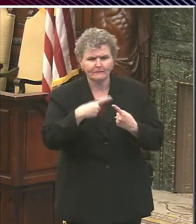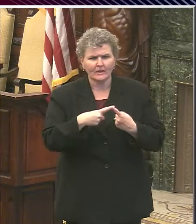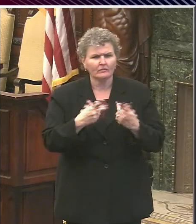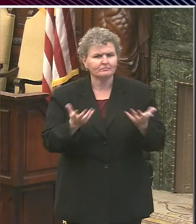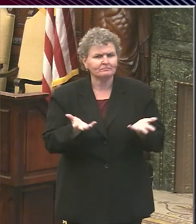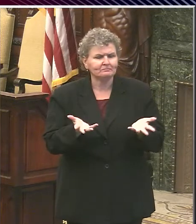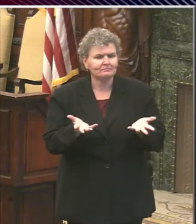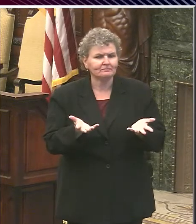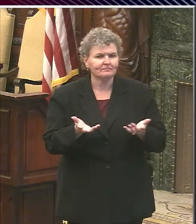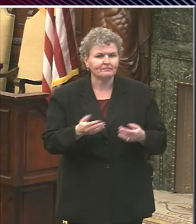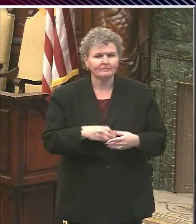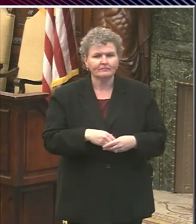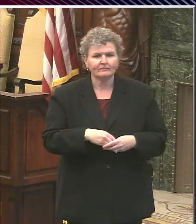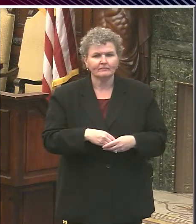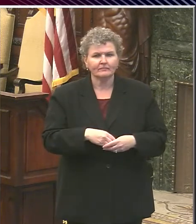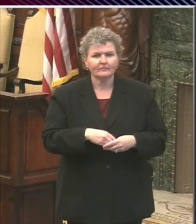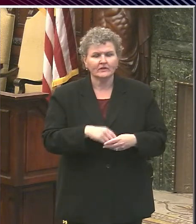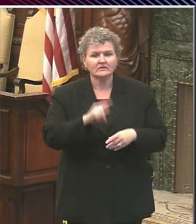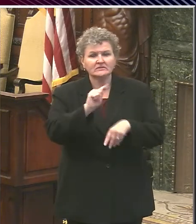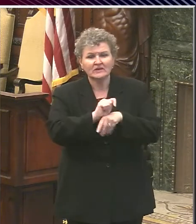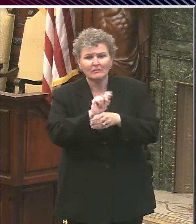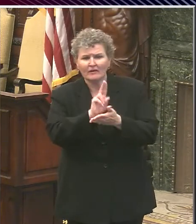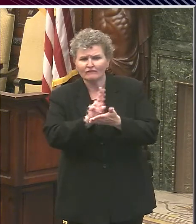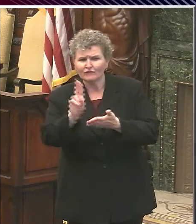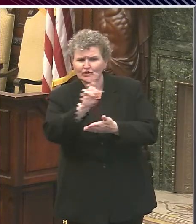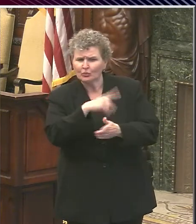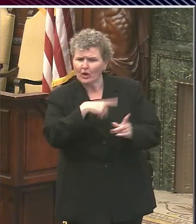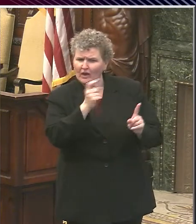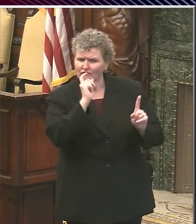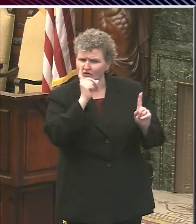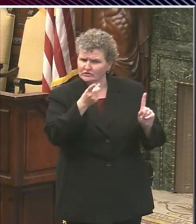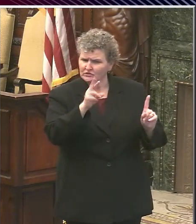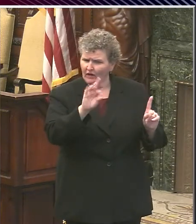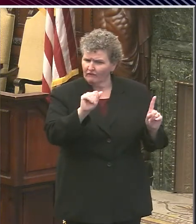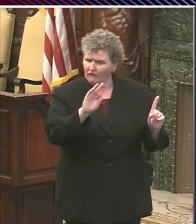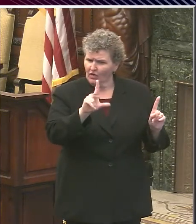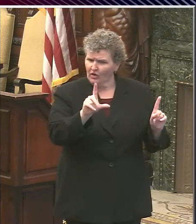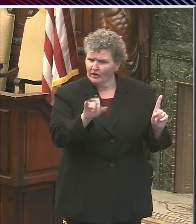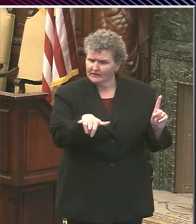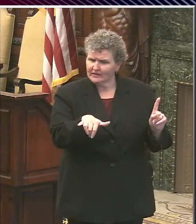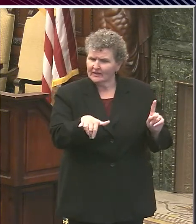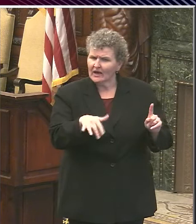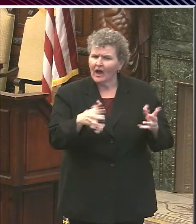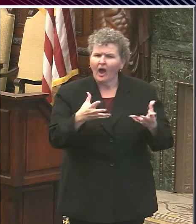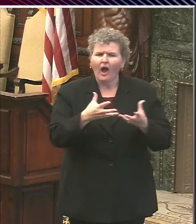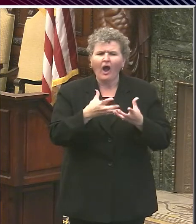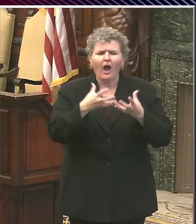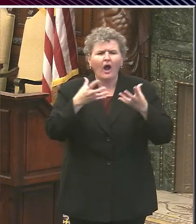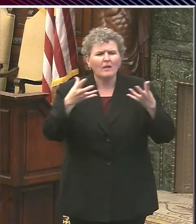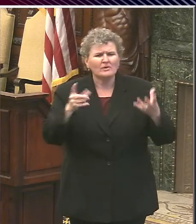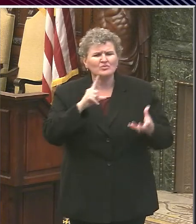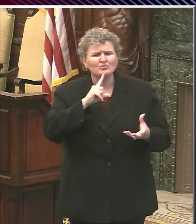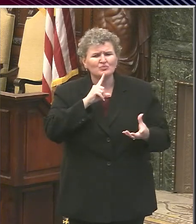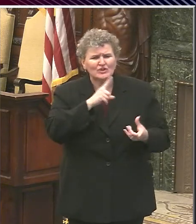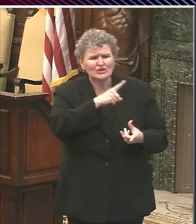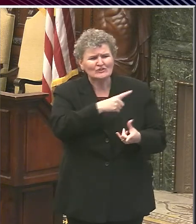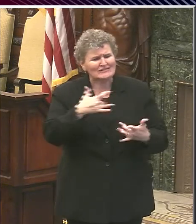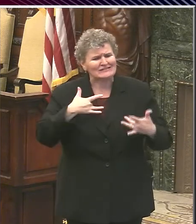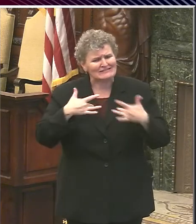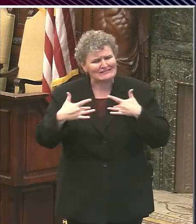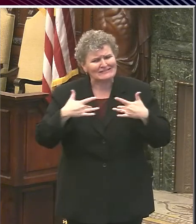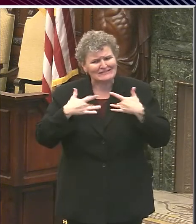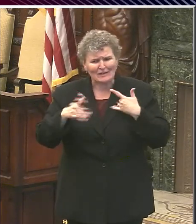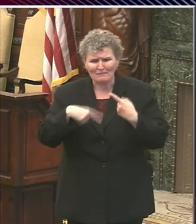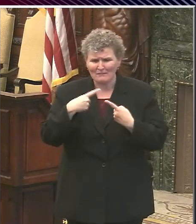Temple. Dr. Farley, to what extent are you concerned, that the outbreak at